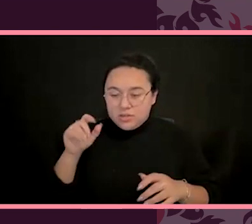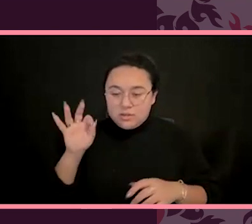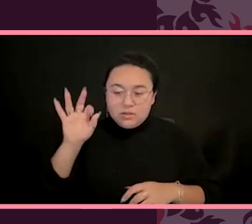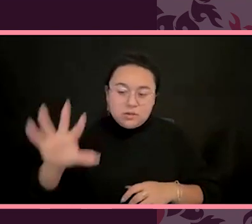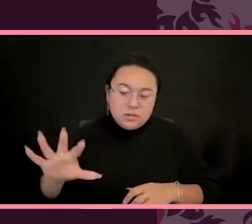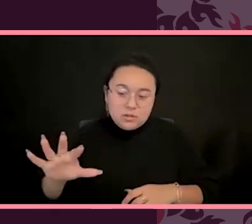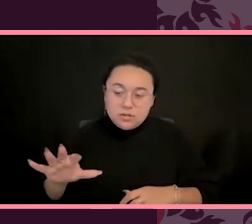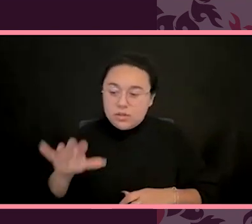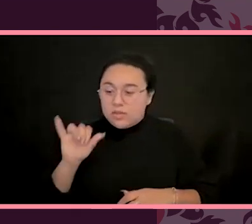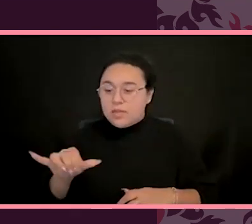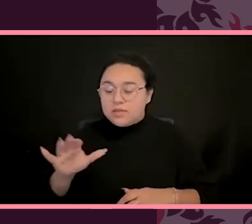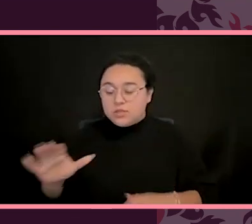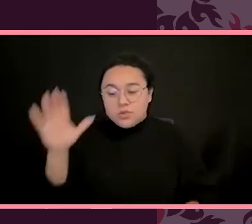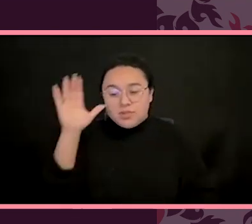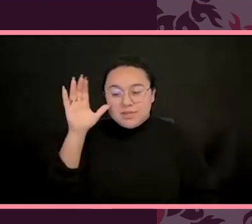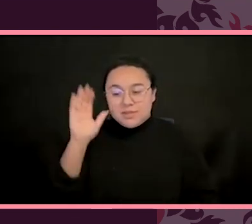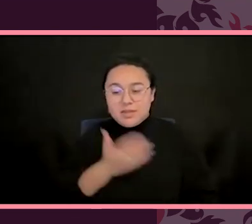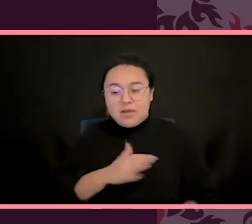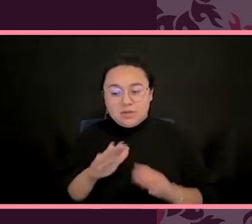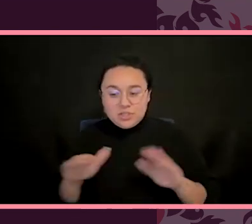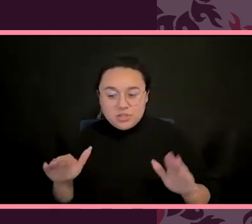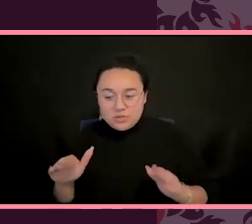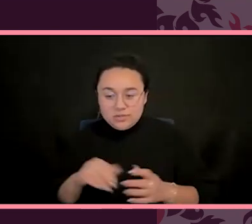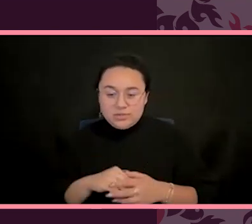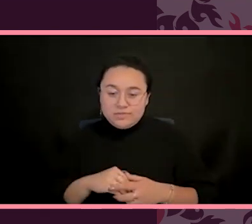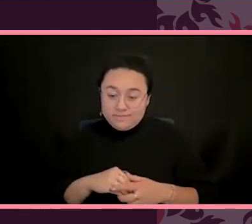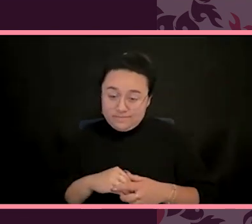which is to listen to our children.